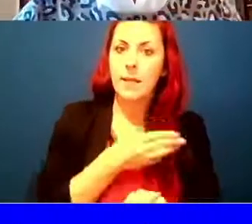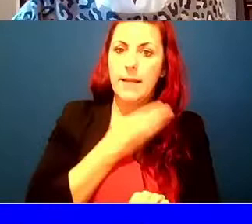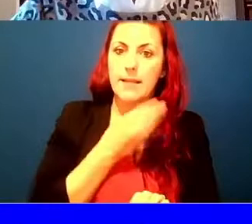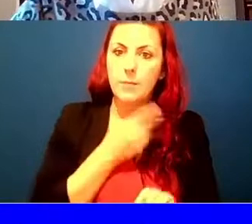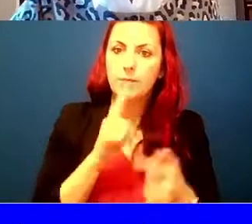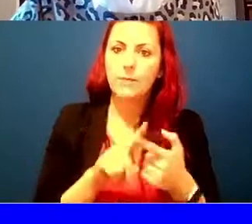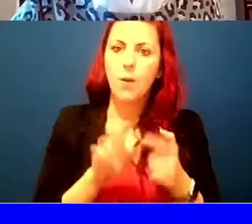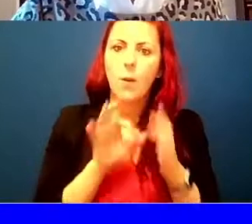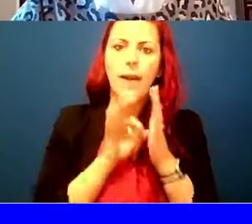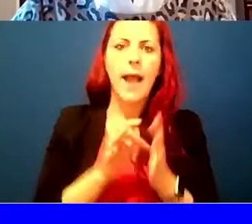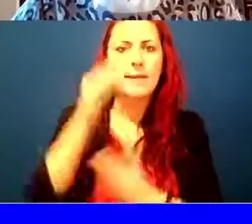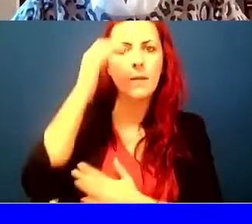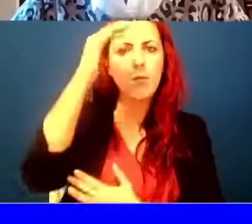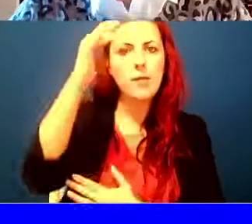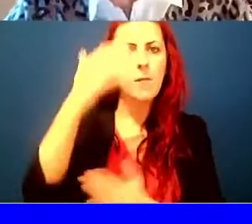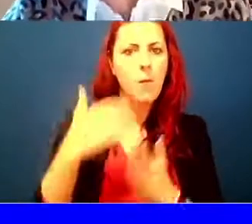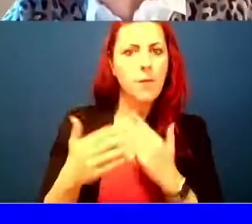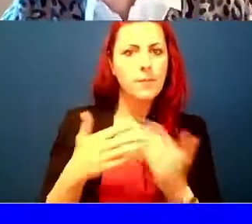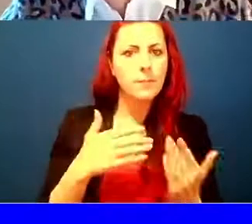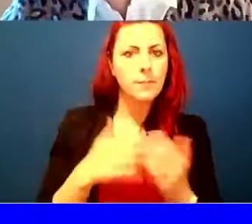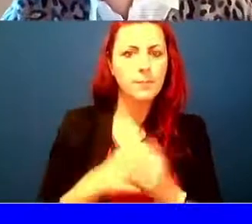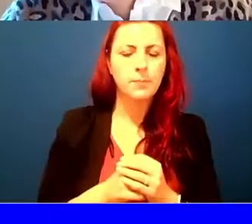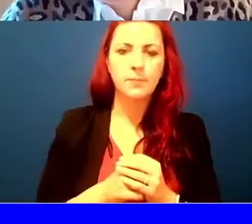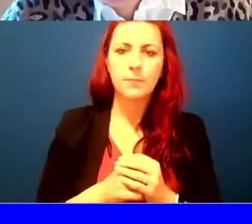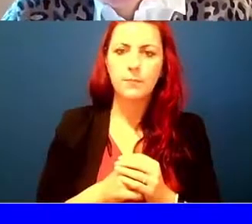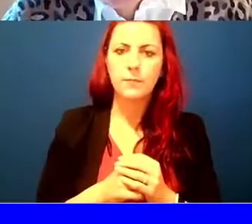guiding principles.